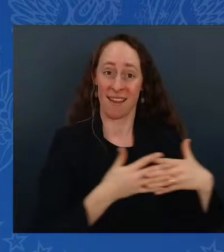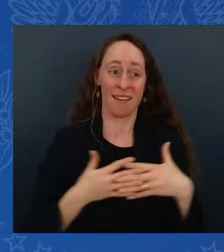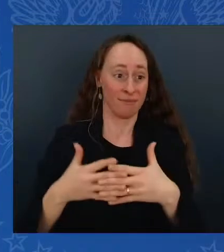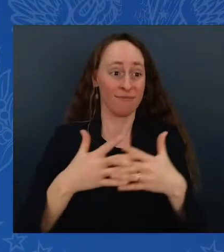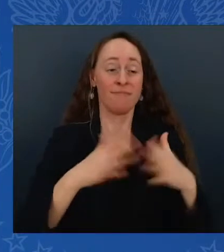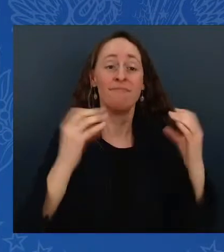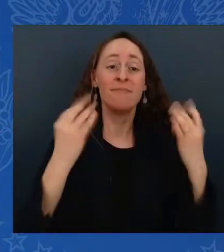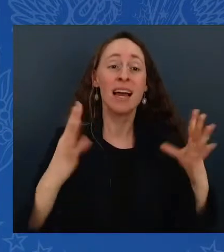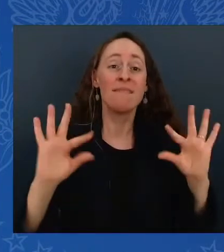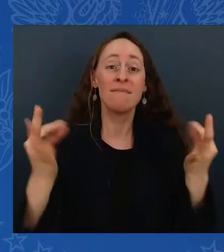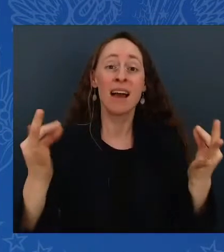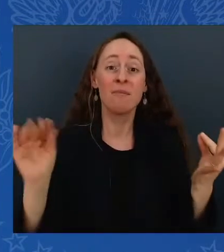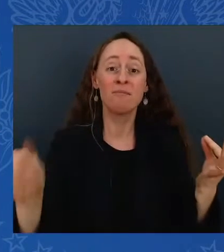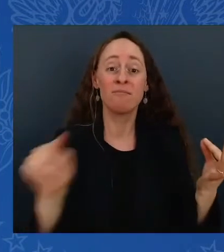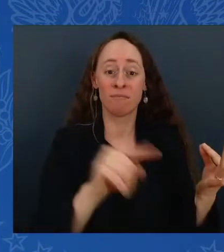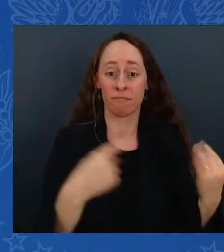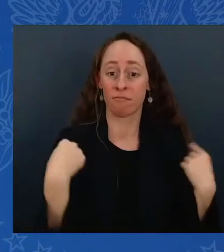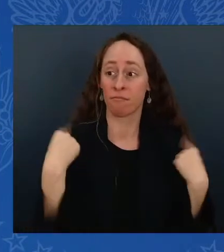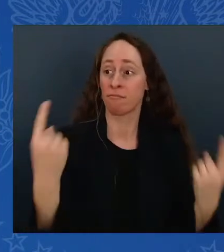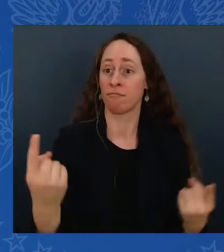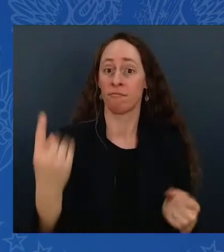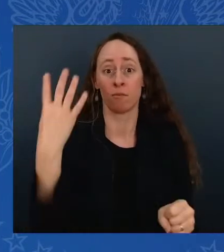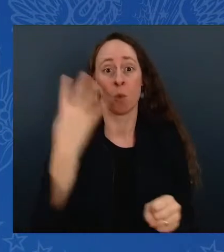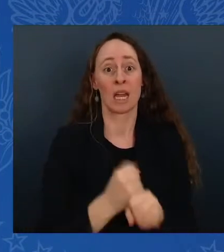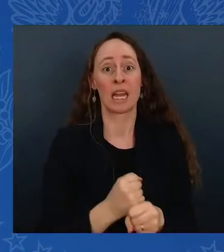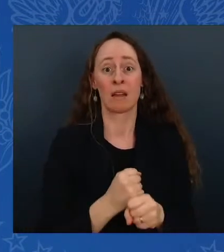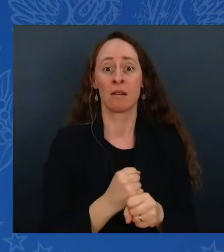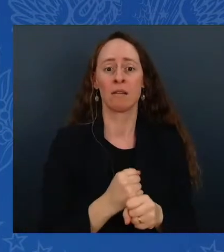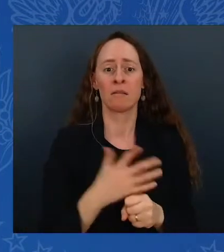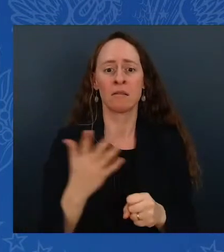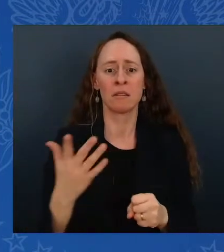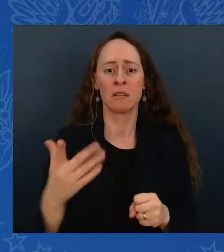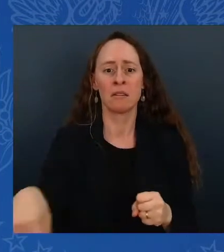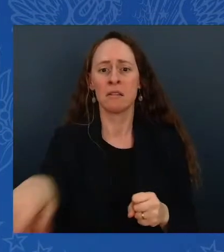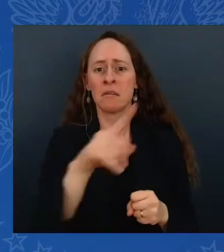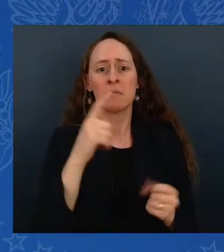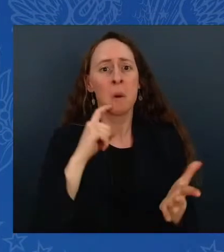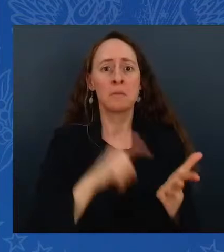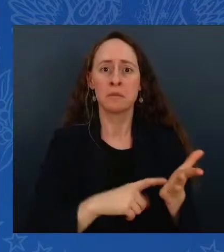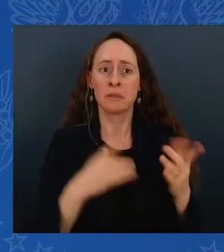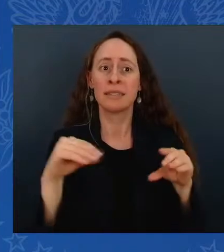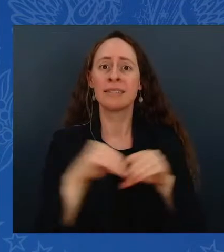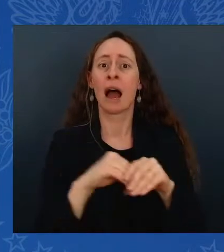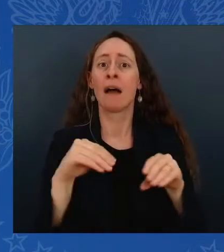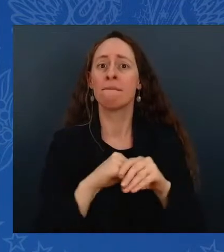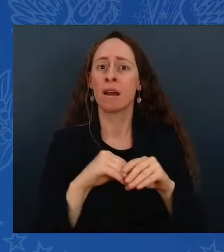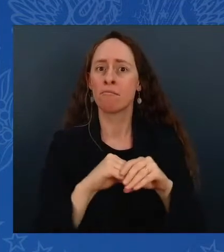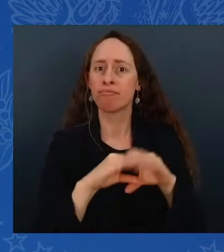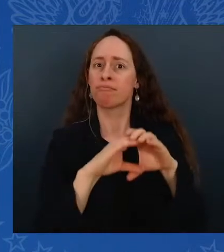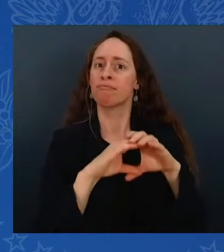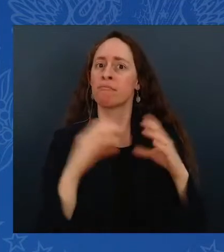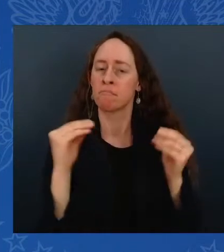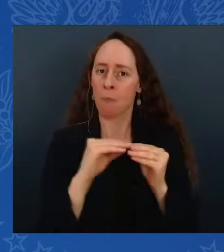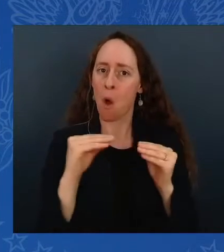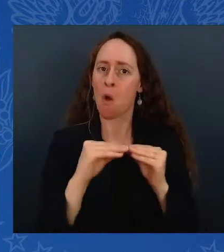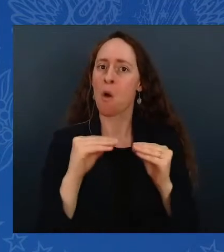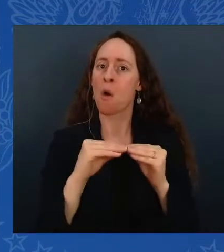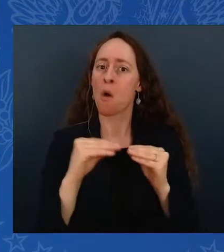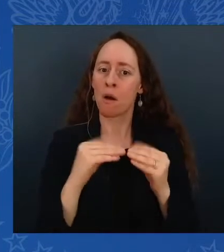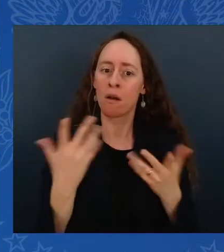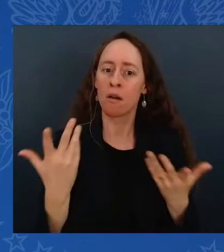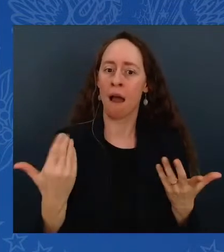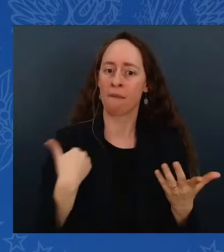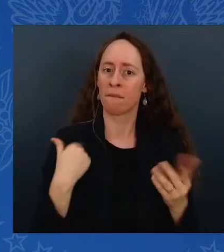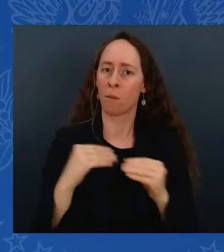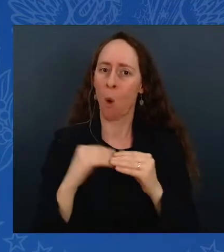higher incomes, greater wealth. And all that progress is a remarkable testament to the resilience and determination of the American